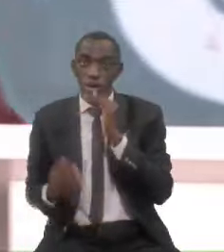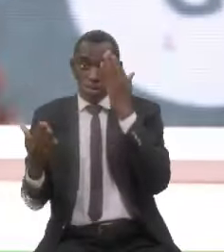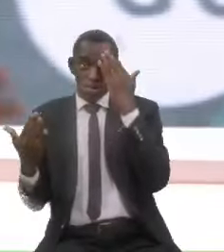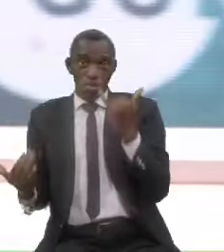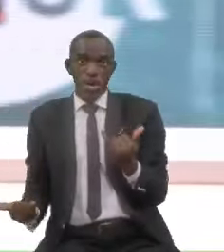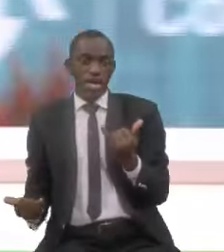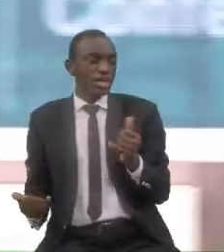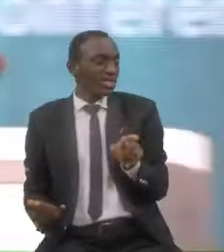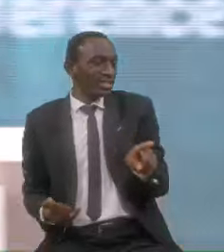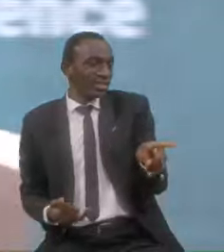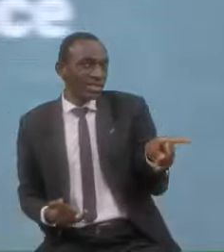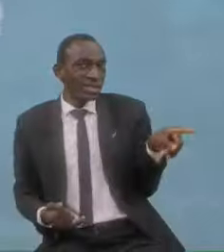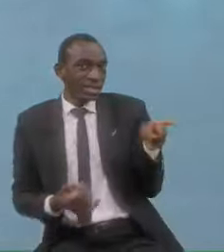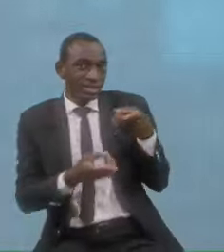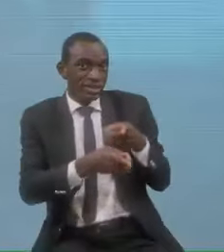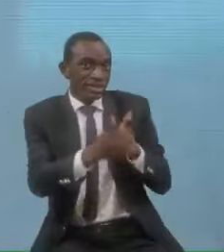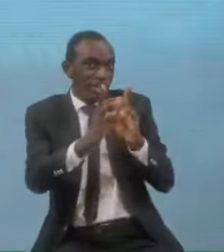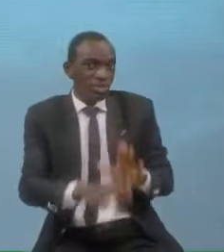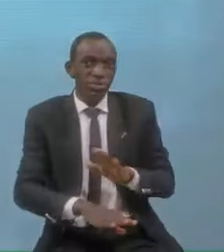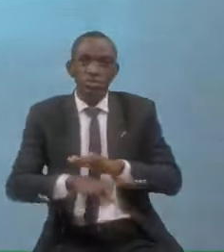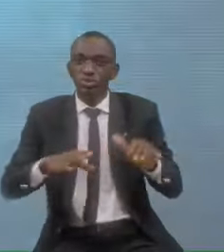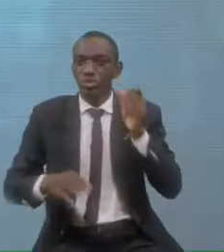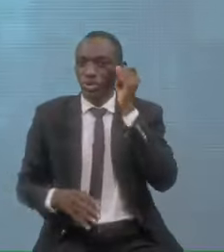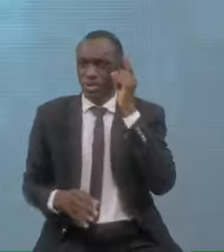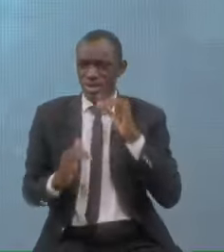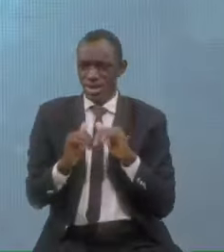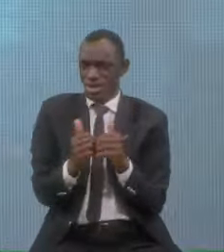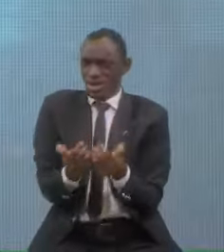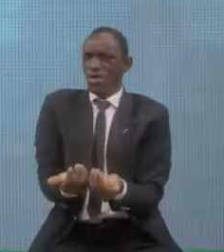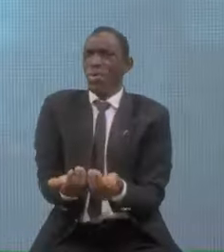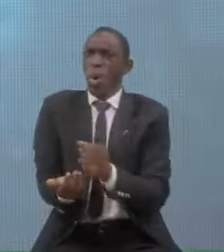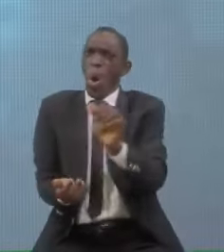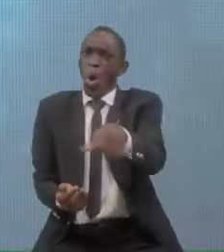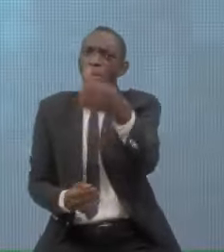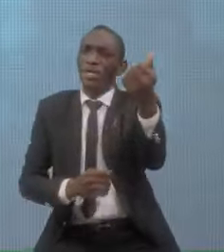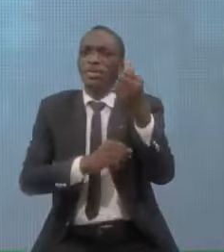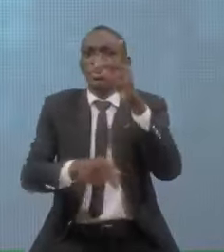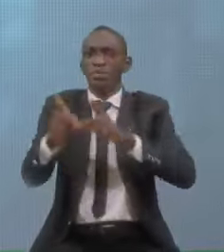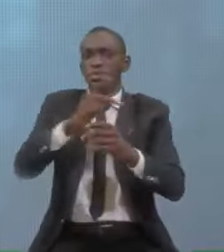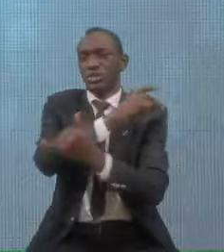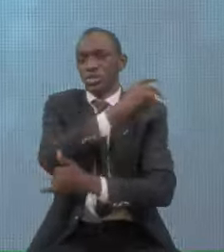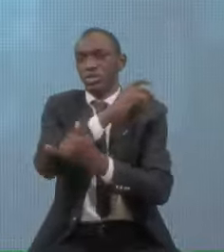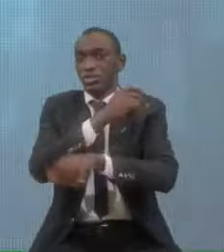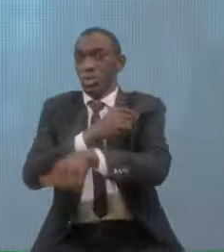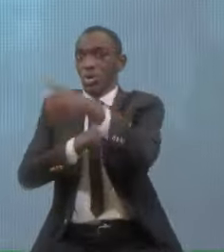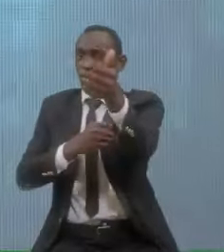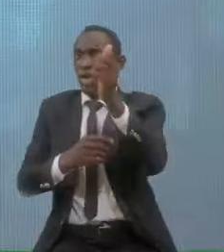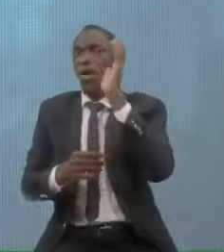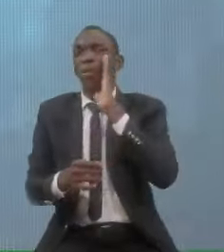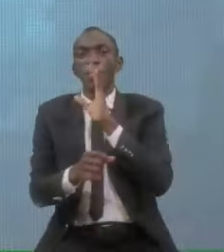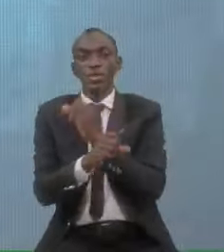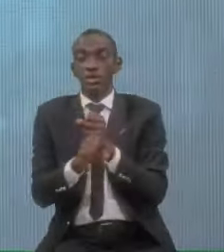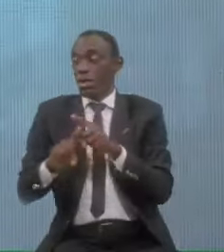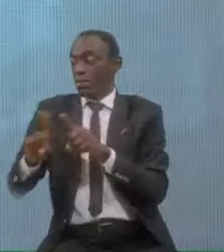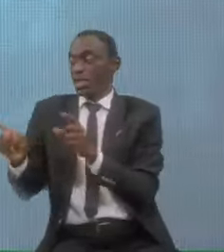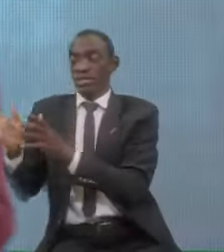to the Gentiles. He knew their level. That's why he said, that's why it was stayed. But now, when the Holy Ghost says come, look at